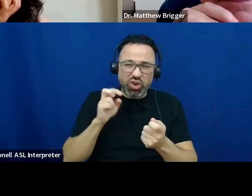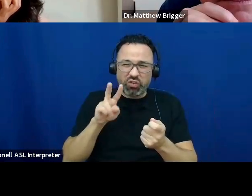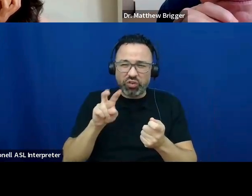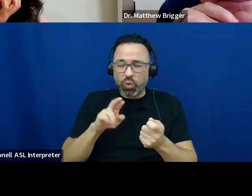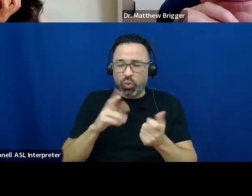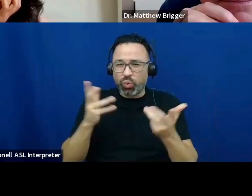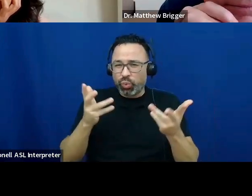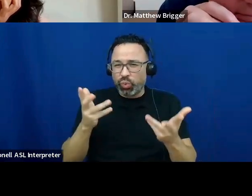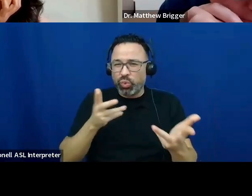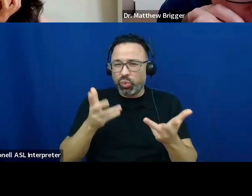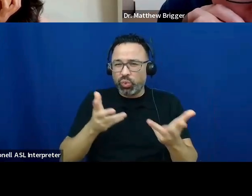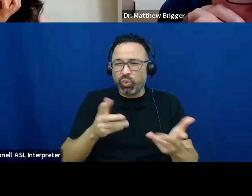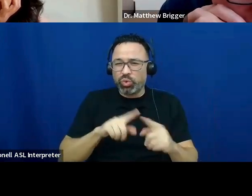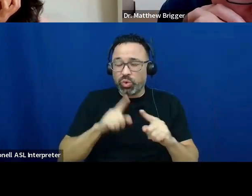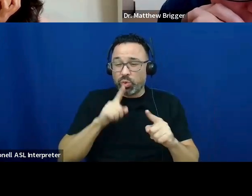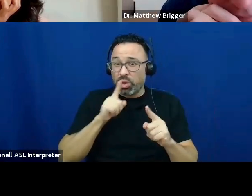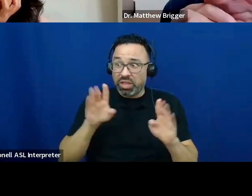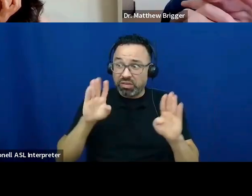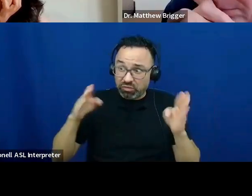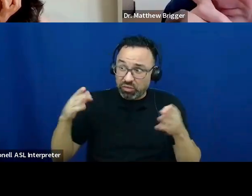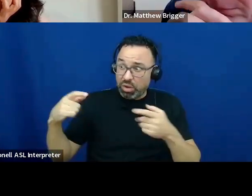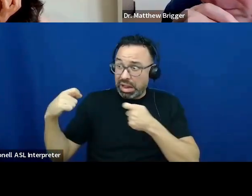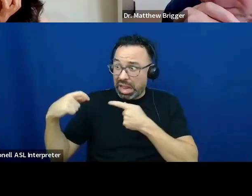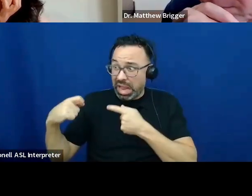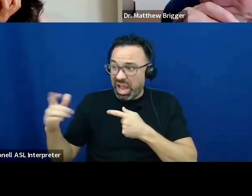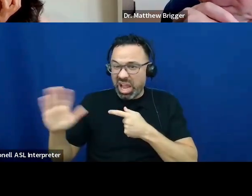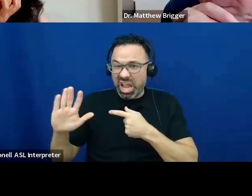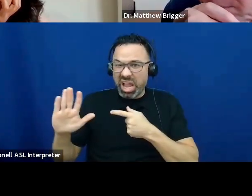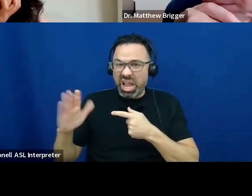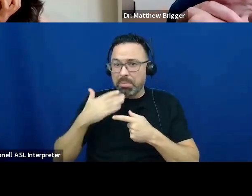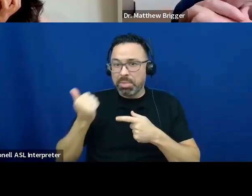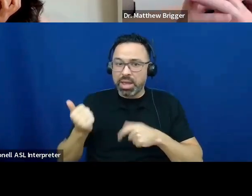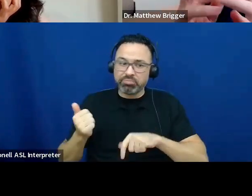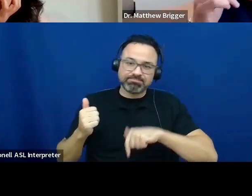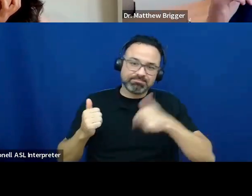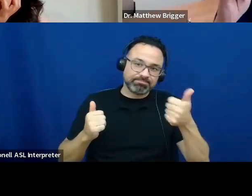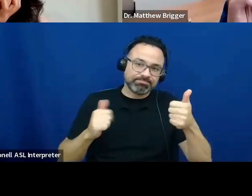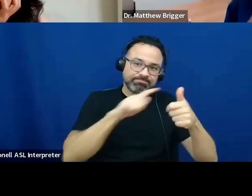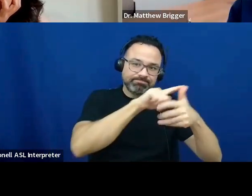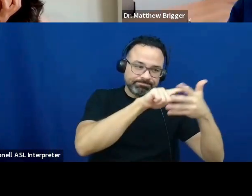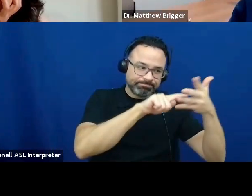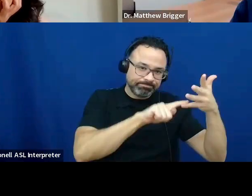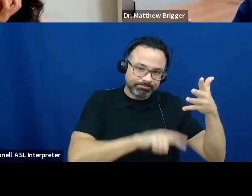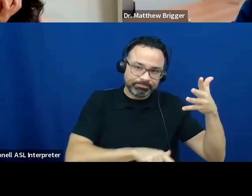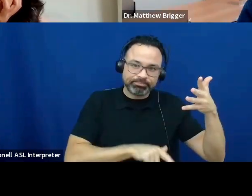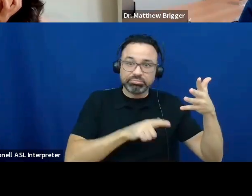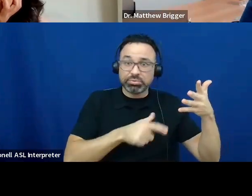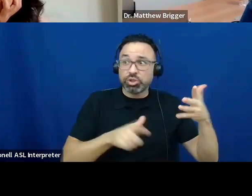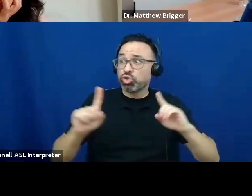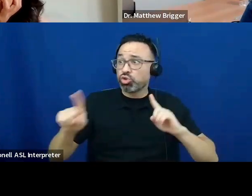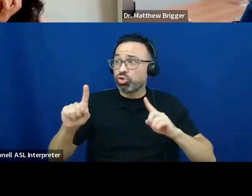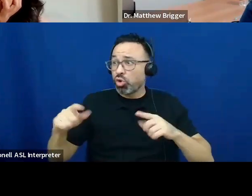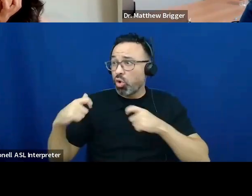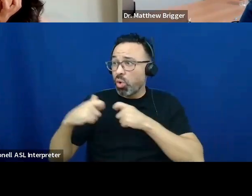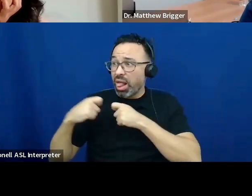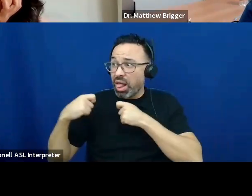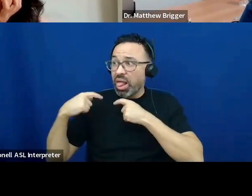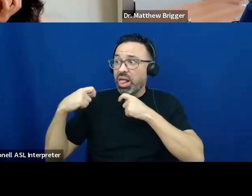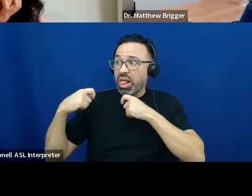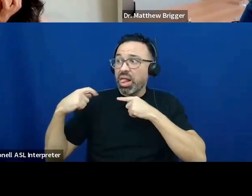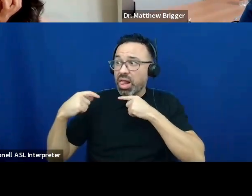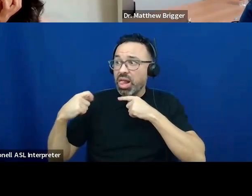that the attention should be on all of the other strategies, and you're not just going for therapy to get